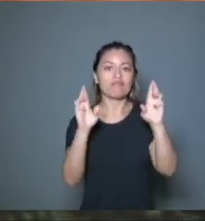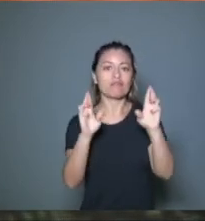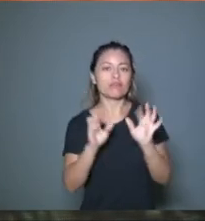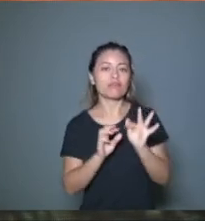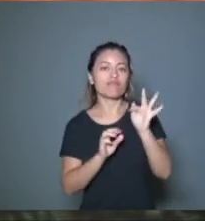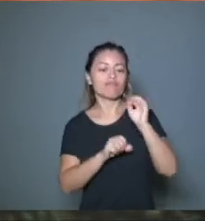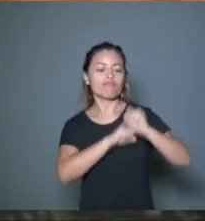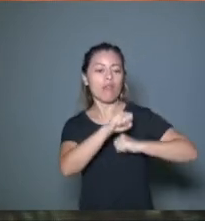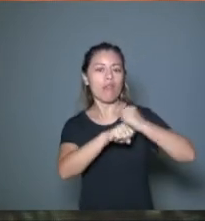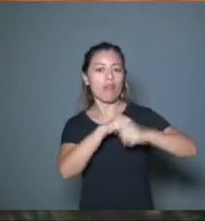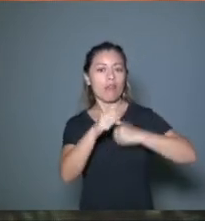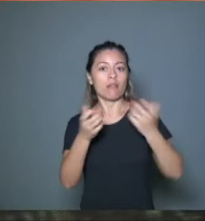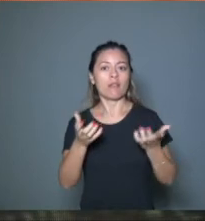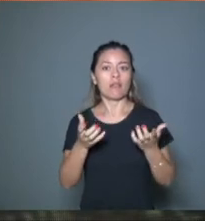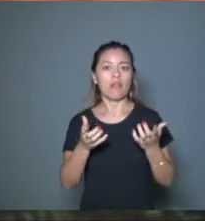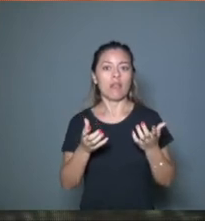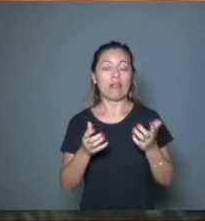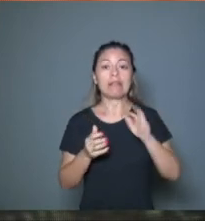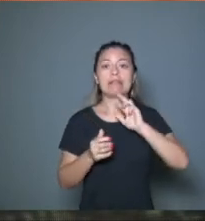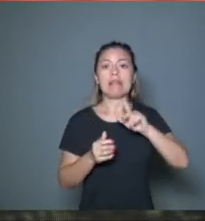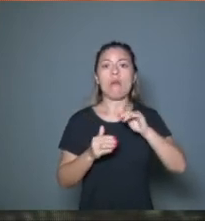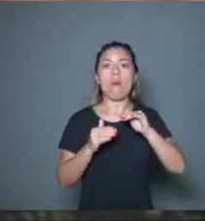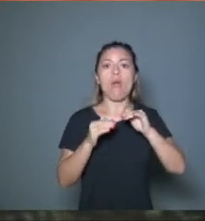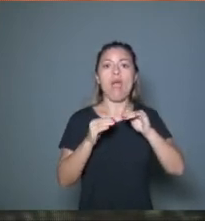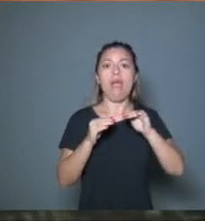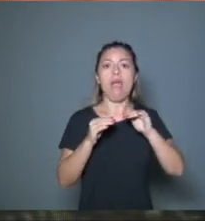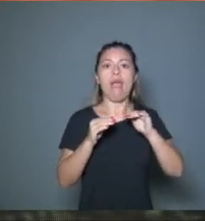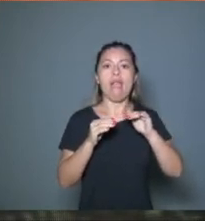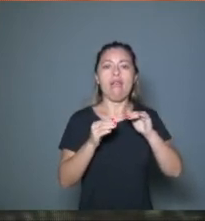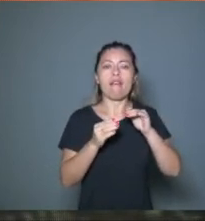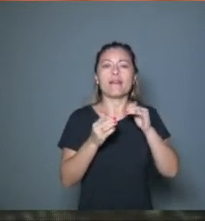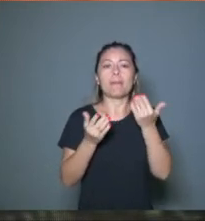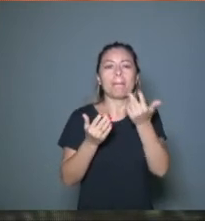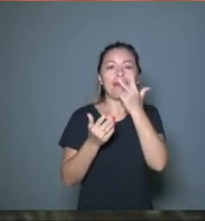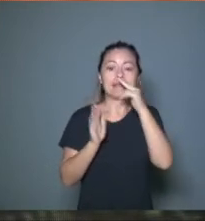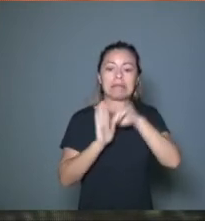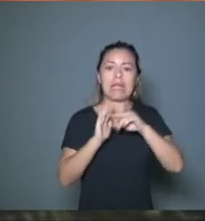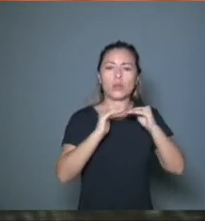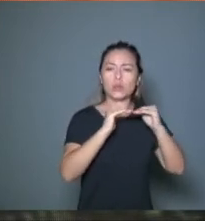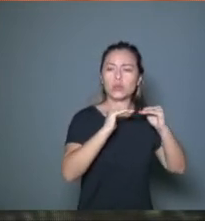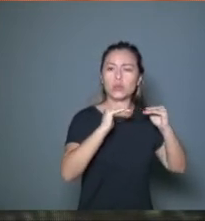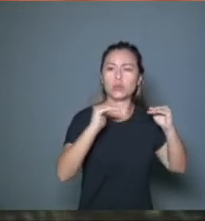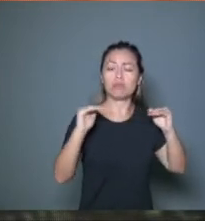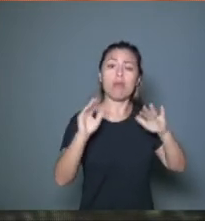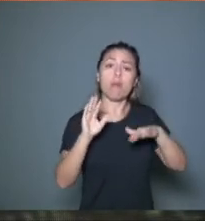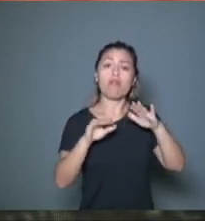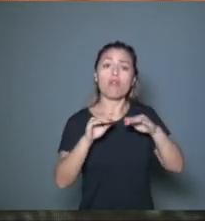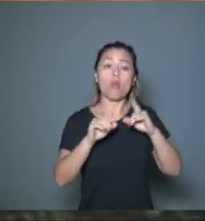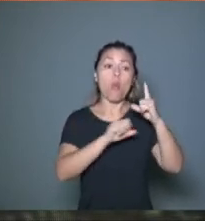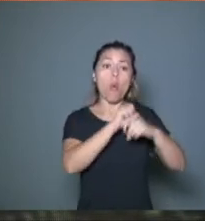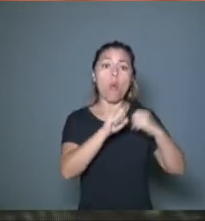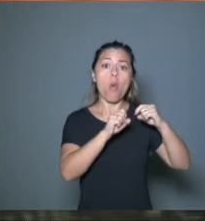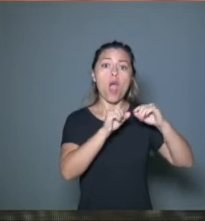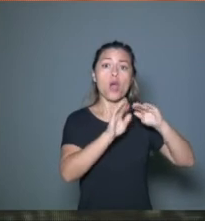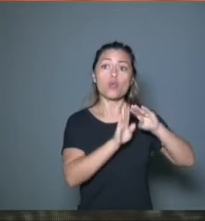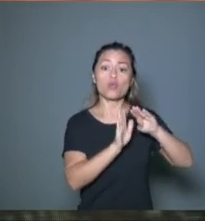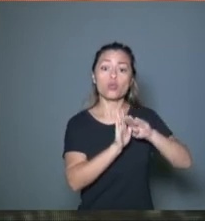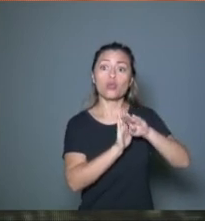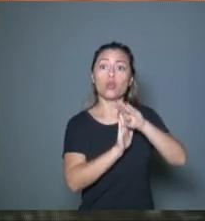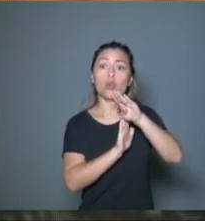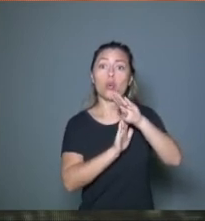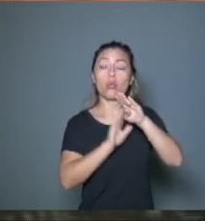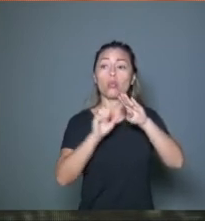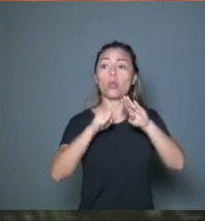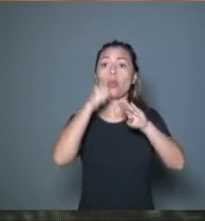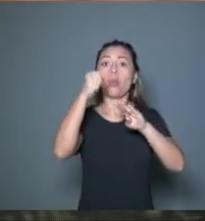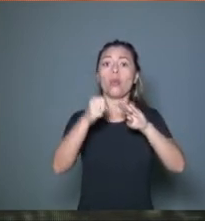We have financial capacity, and this is not a linear project. You don't grow the same every year. You might grow more